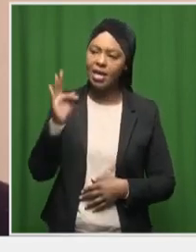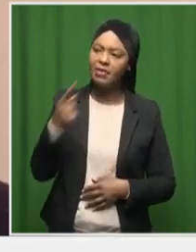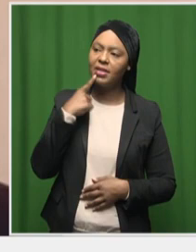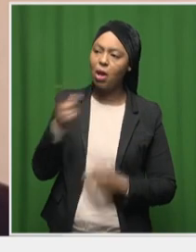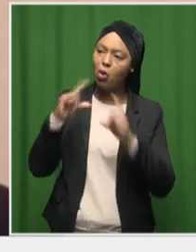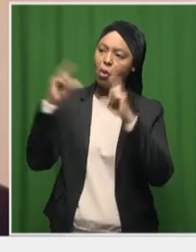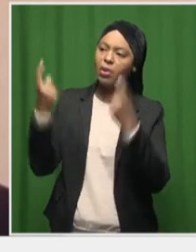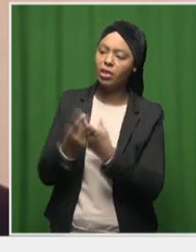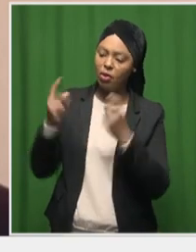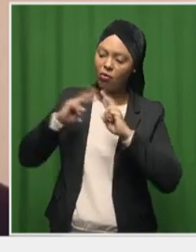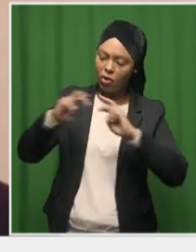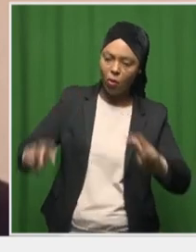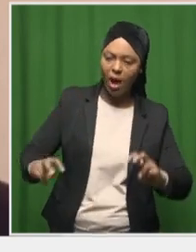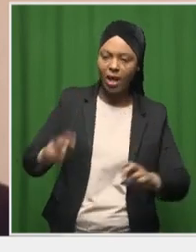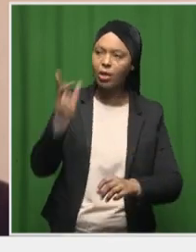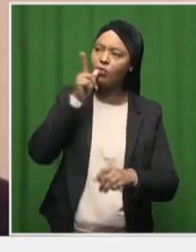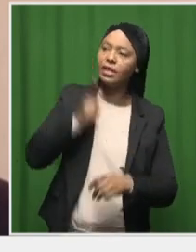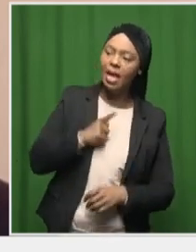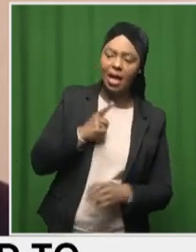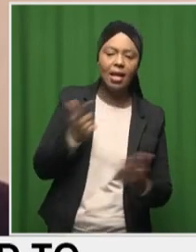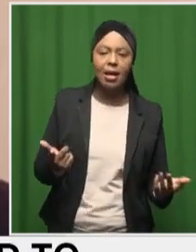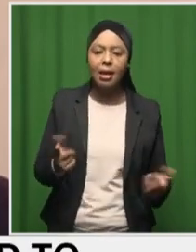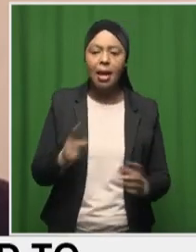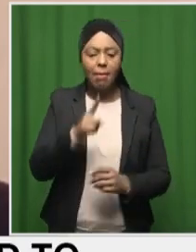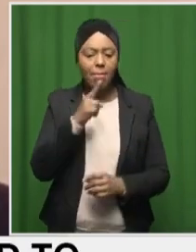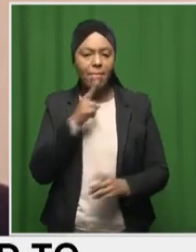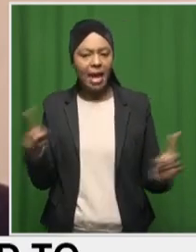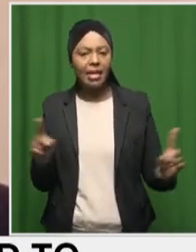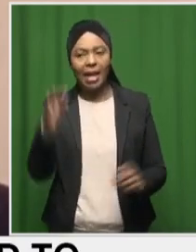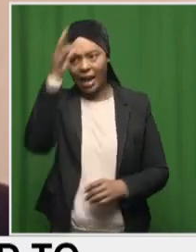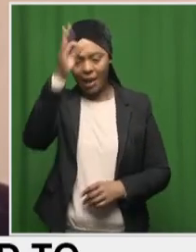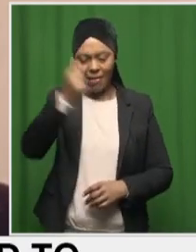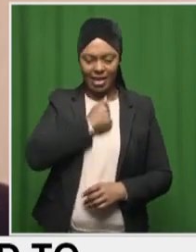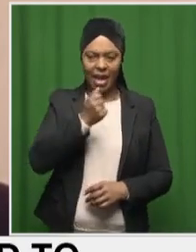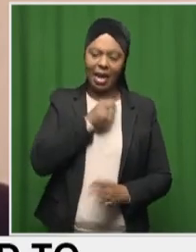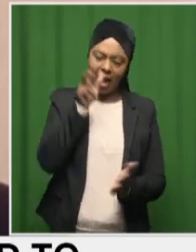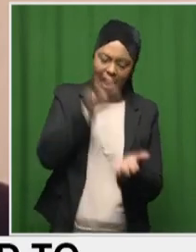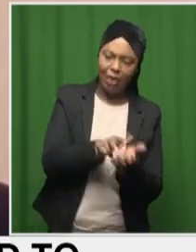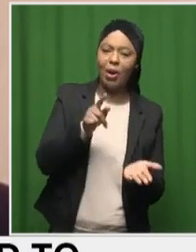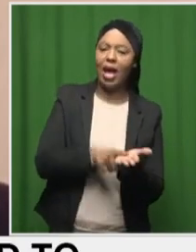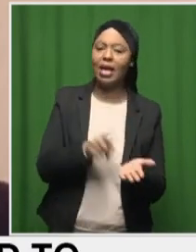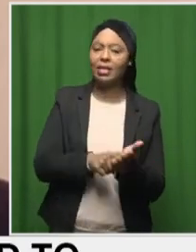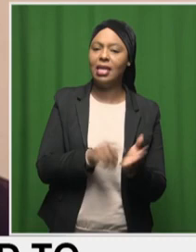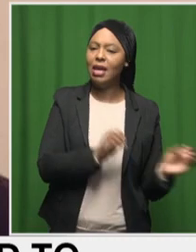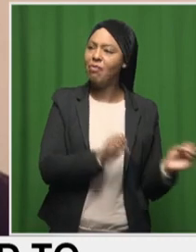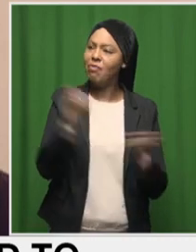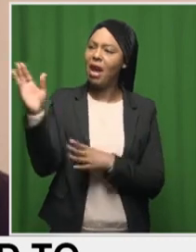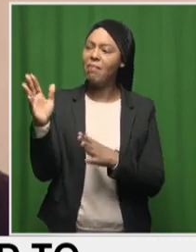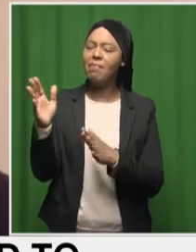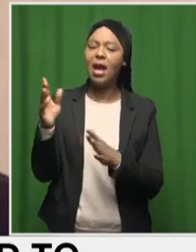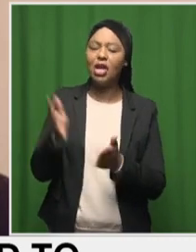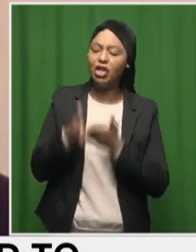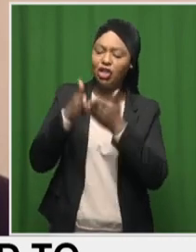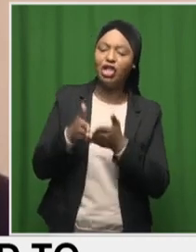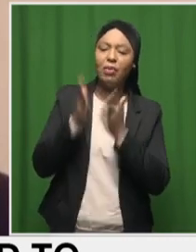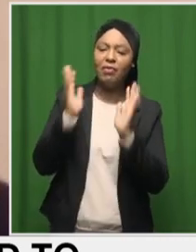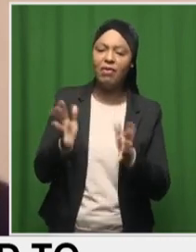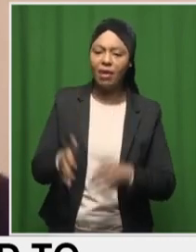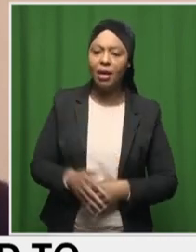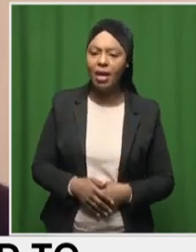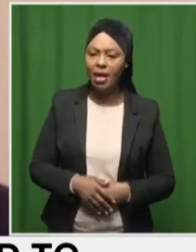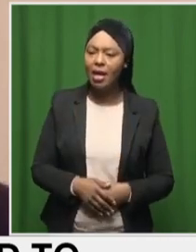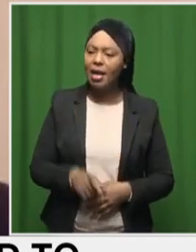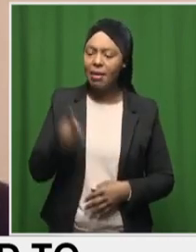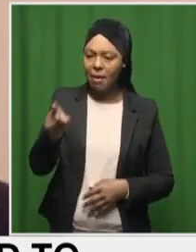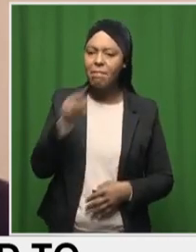whether my government has authorized and has shipped weapons or not, that is a president who says, I'm not